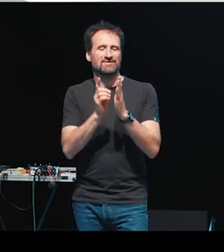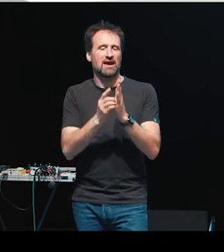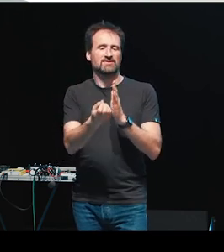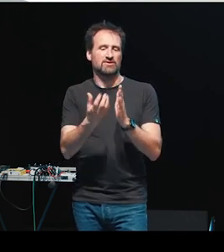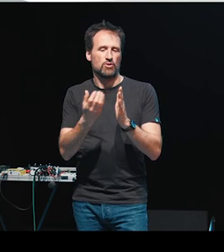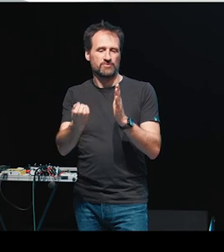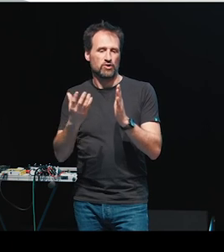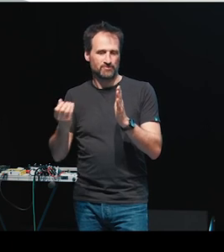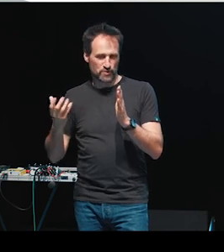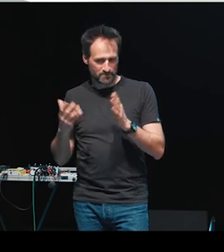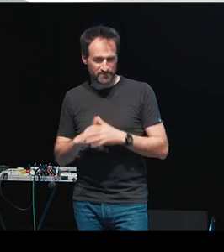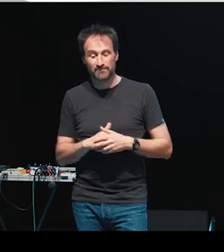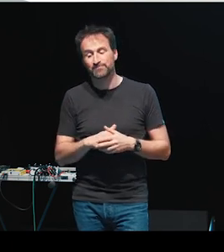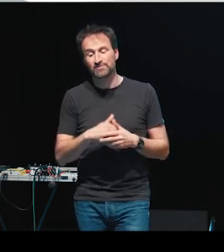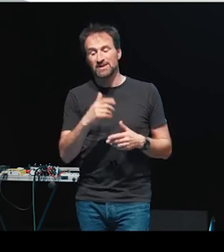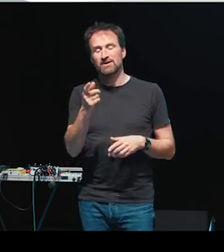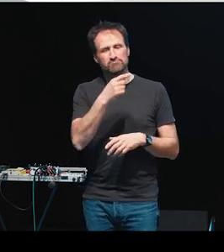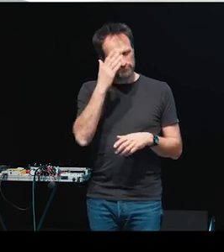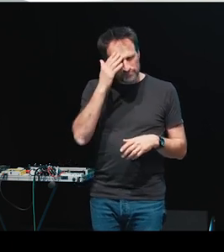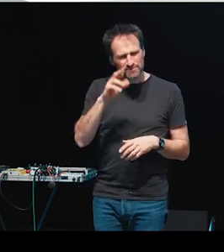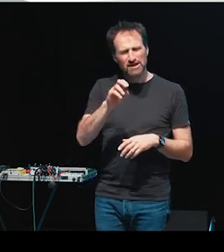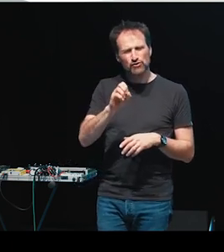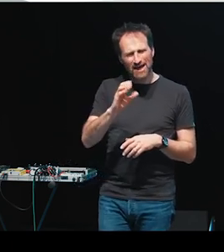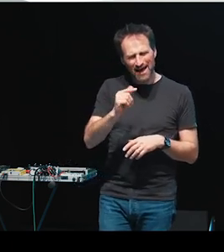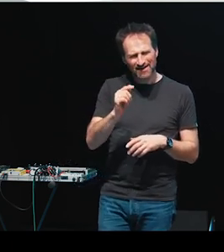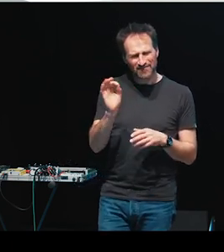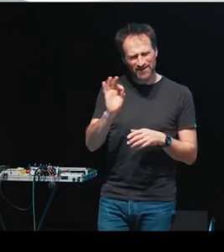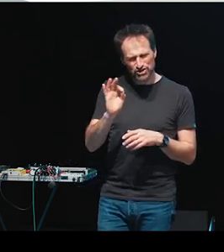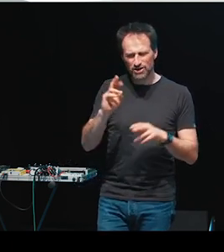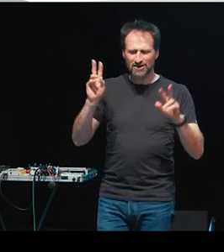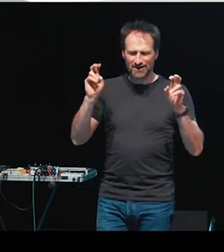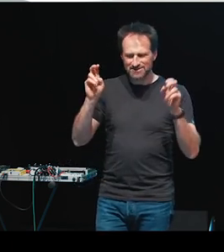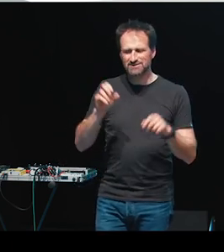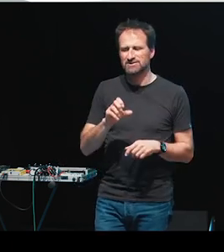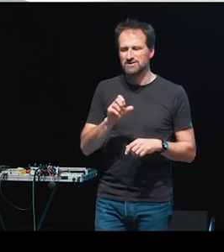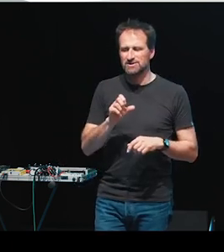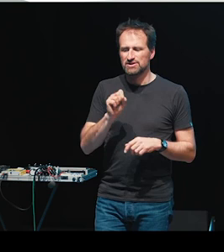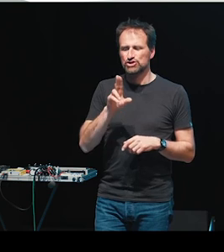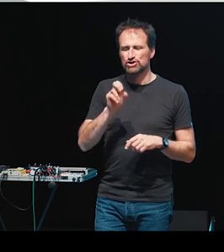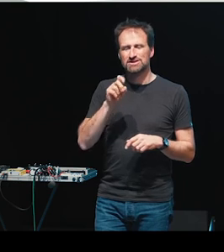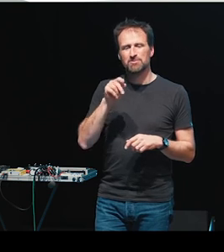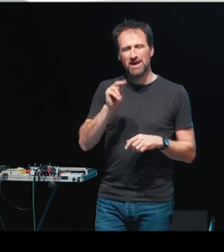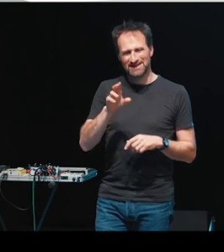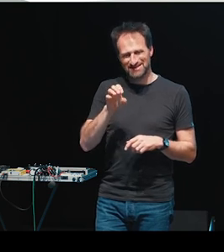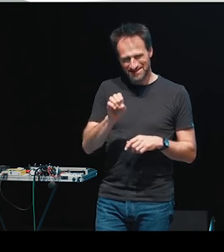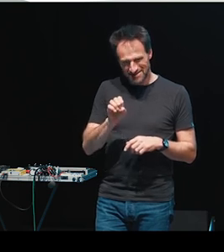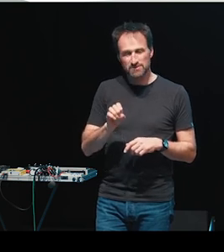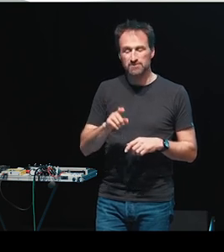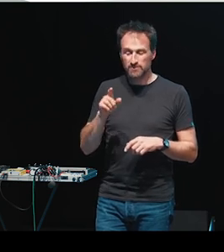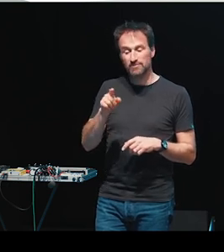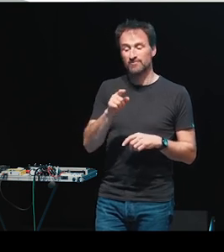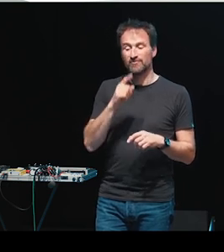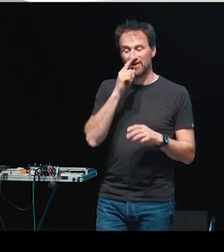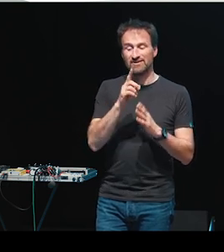And you may know about a React feature that's in the works called Suspense, which lets components halt rendering until the data they require is